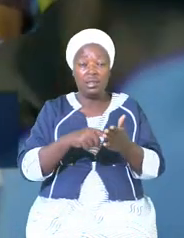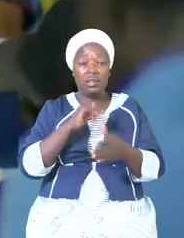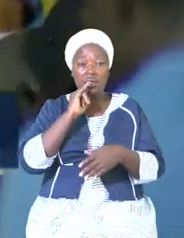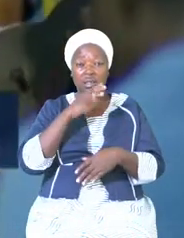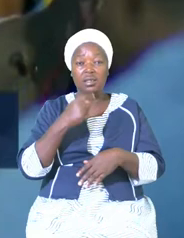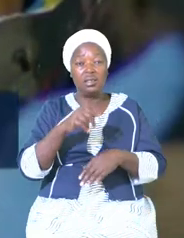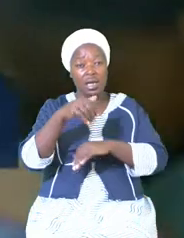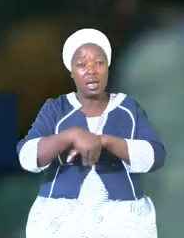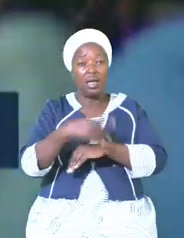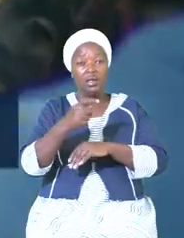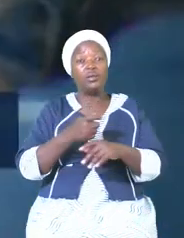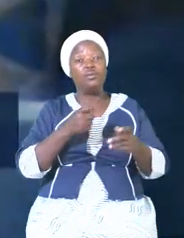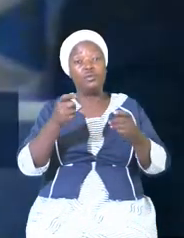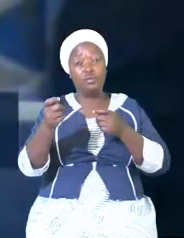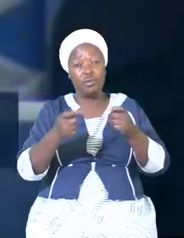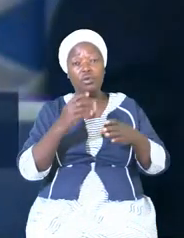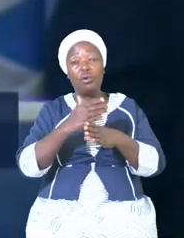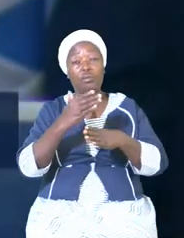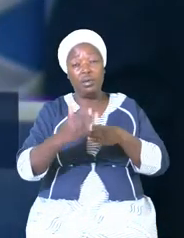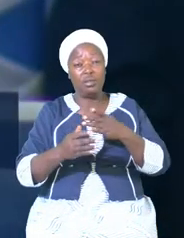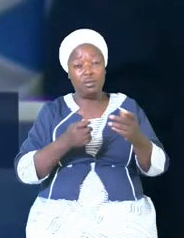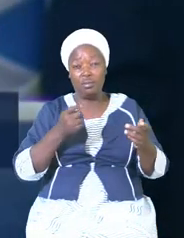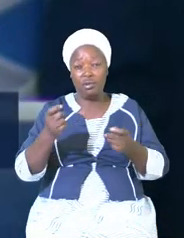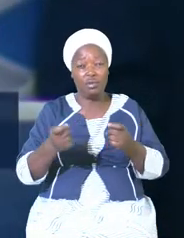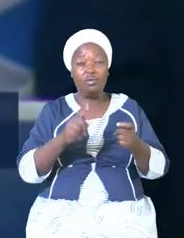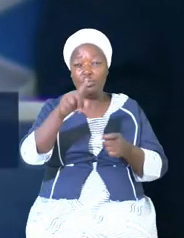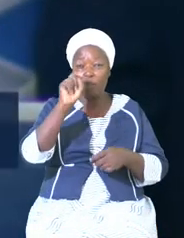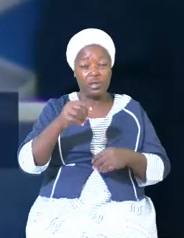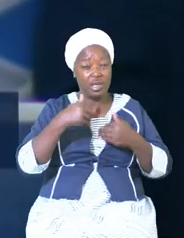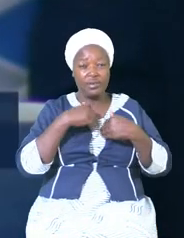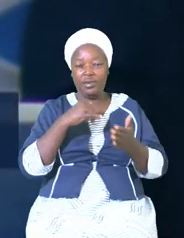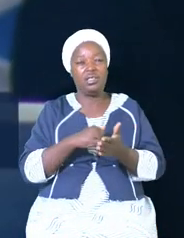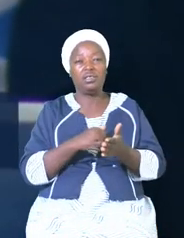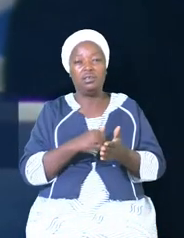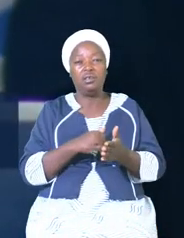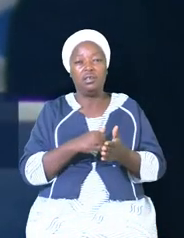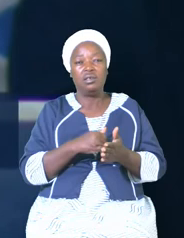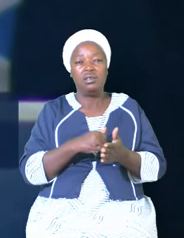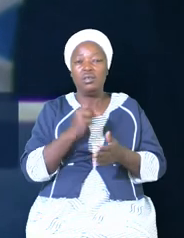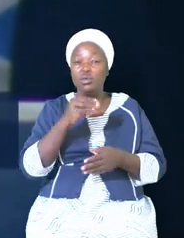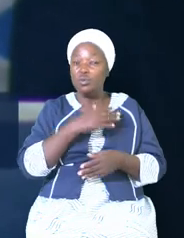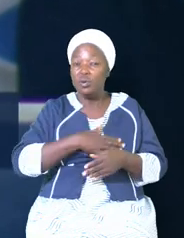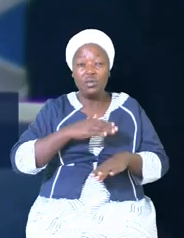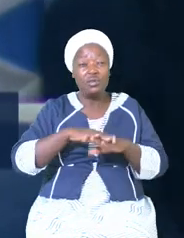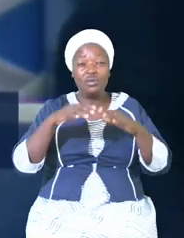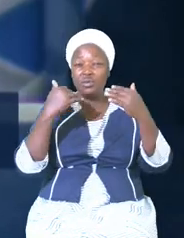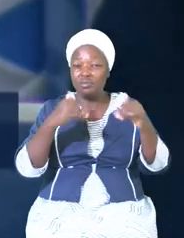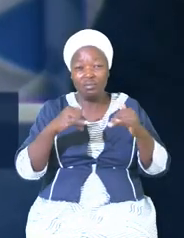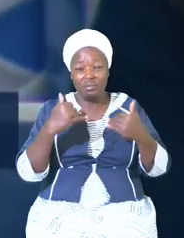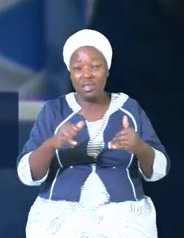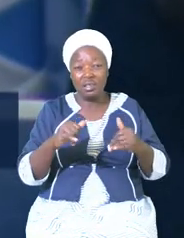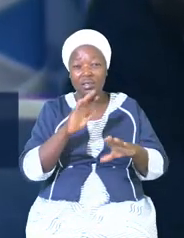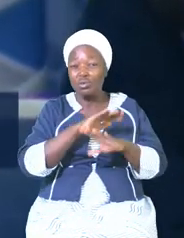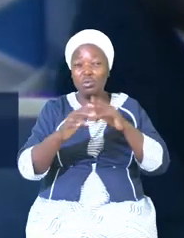Thank you very much. At the center, and far back, the interpretation section.